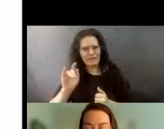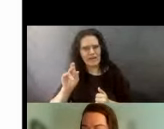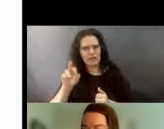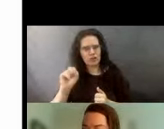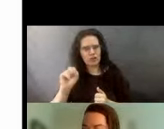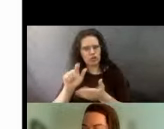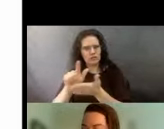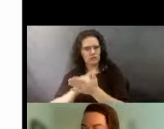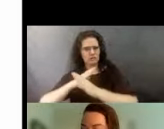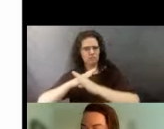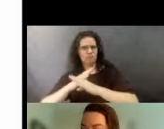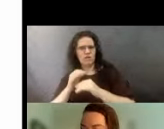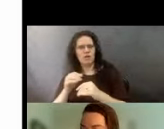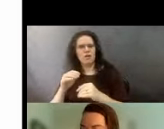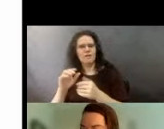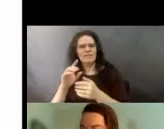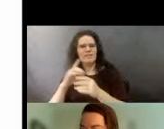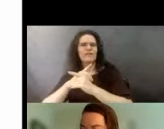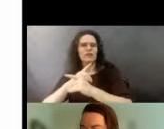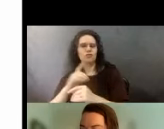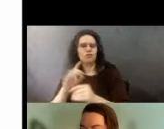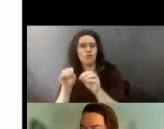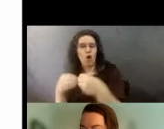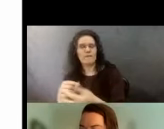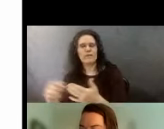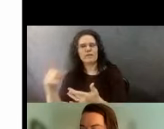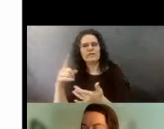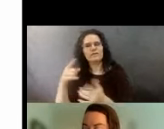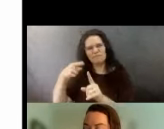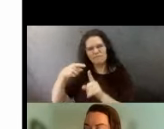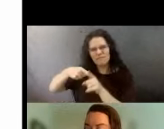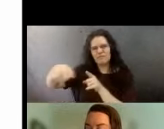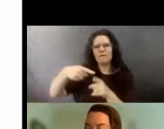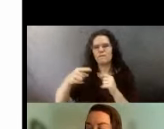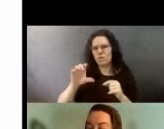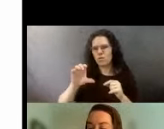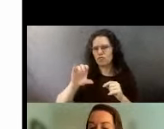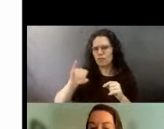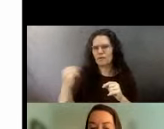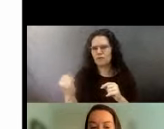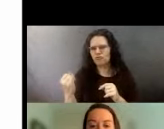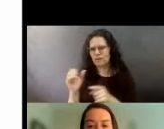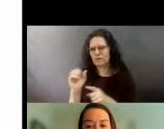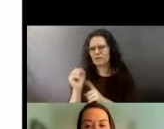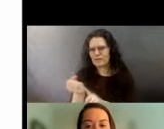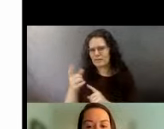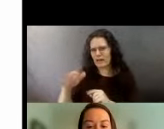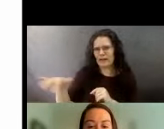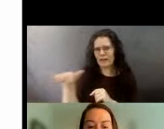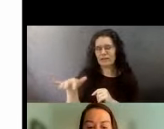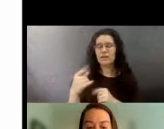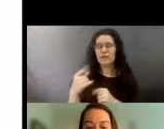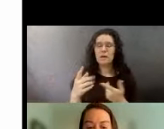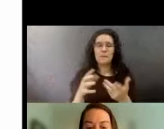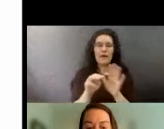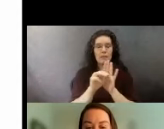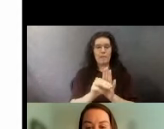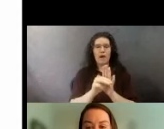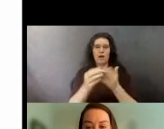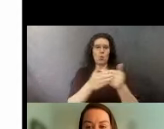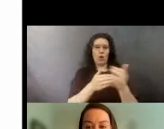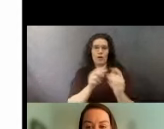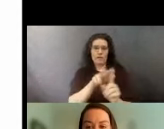present in criminal justice settings. But as this model evolves, it still retains these essential factors